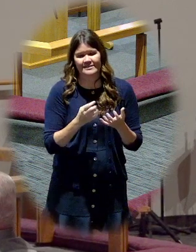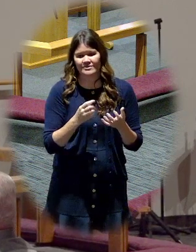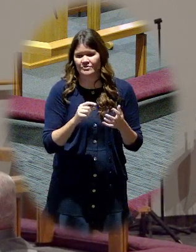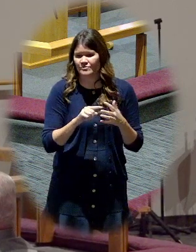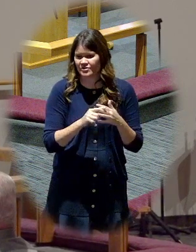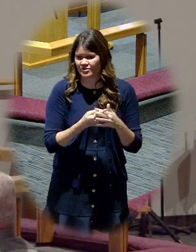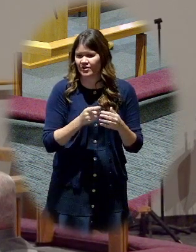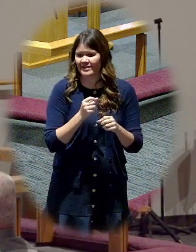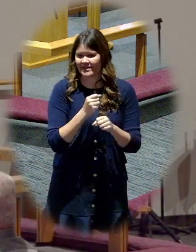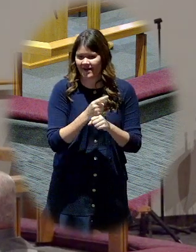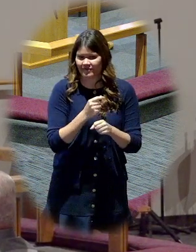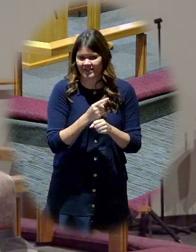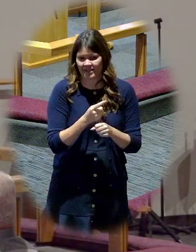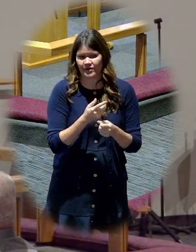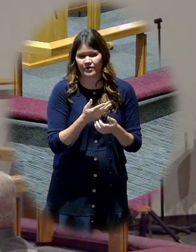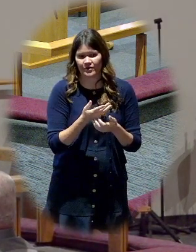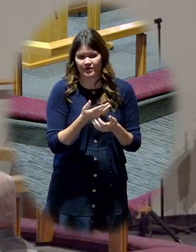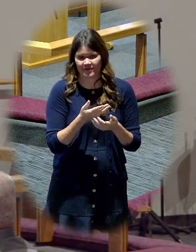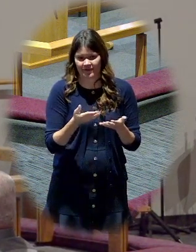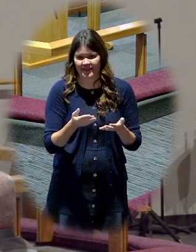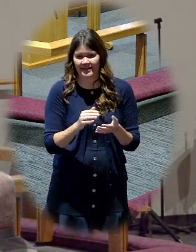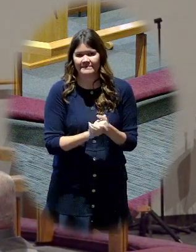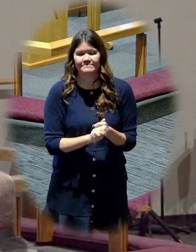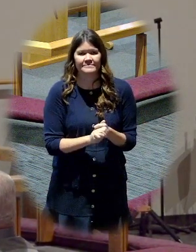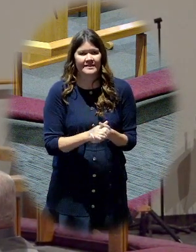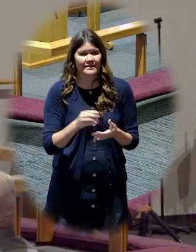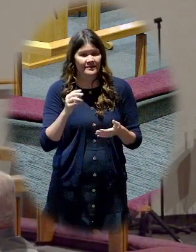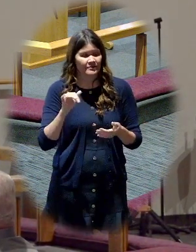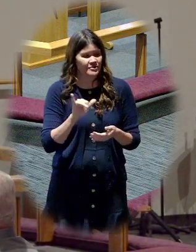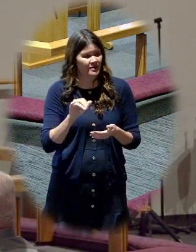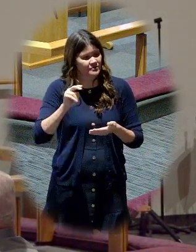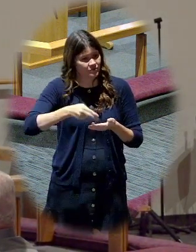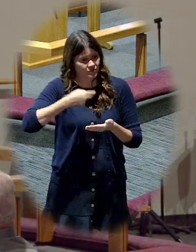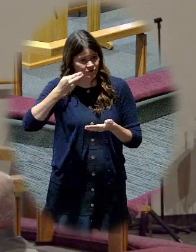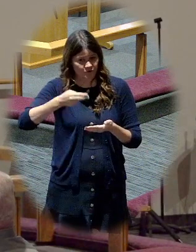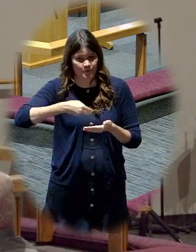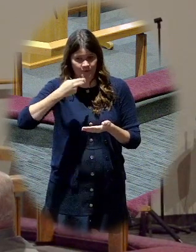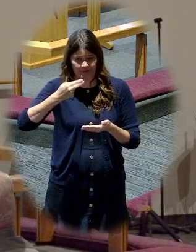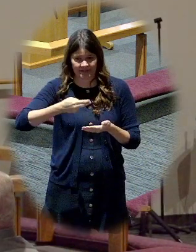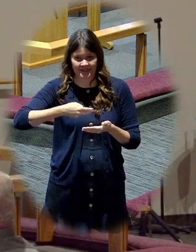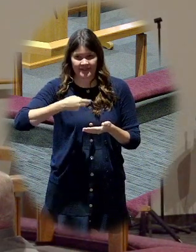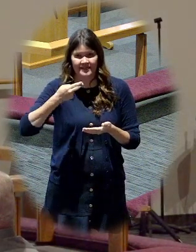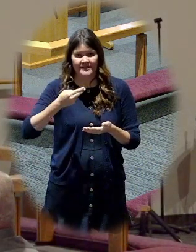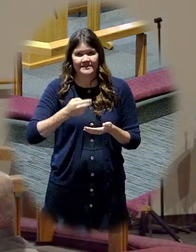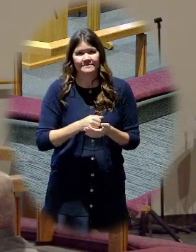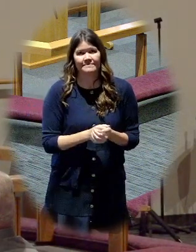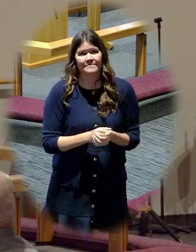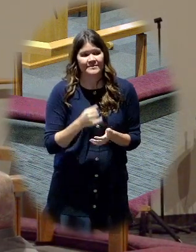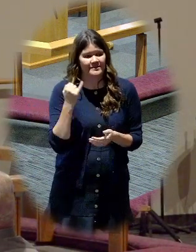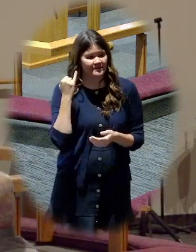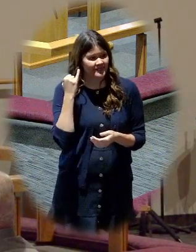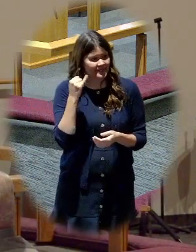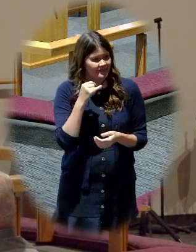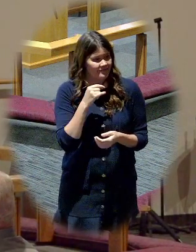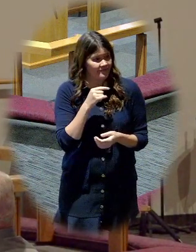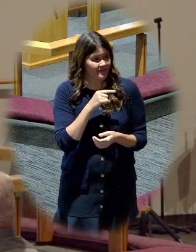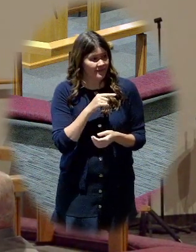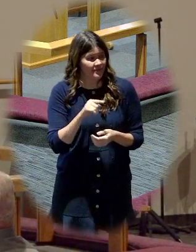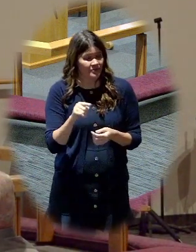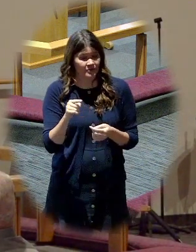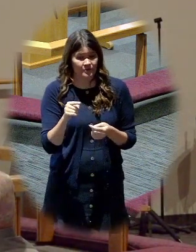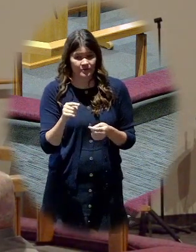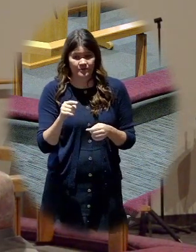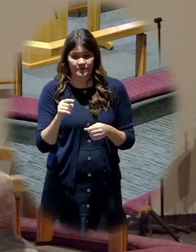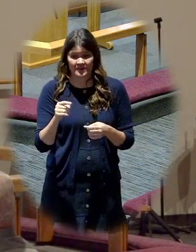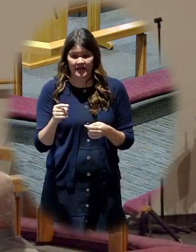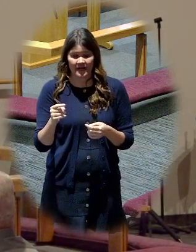good stuff there. Soup is going to be available as well. So if you 8 o'clockers